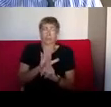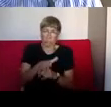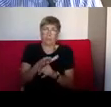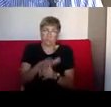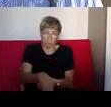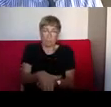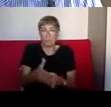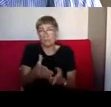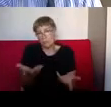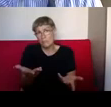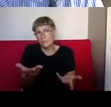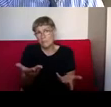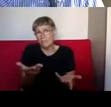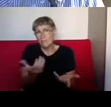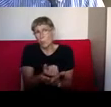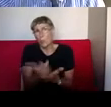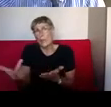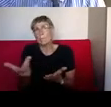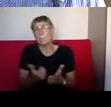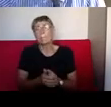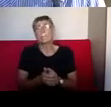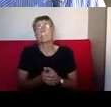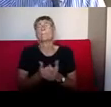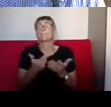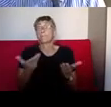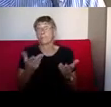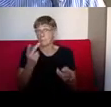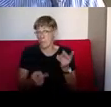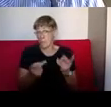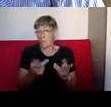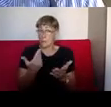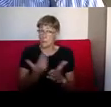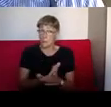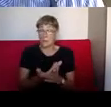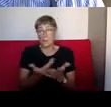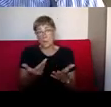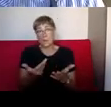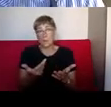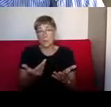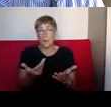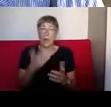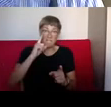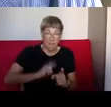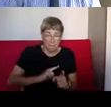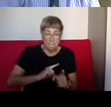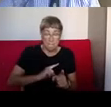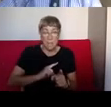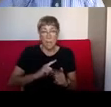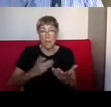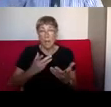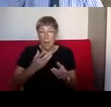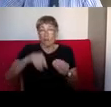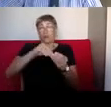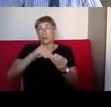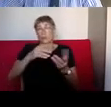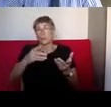their gender. And that's something also we should not even have. And the reasonable accommodation that